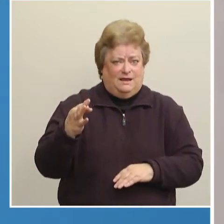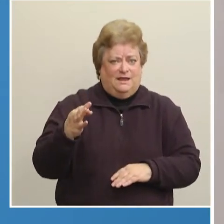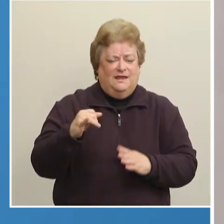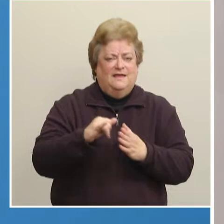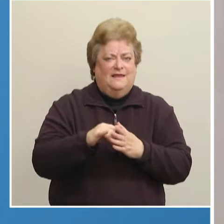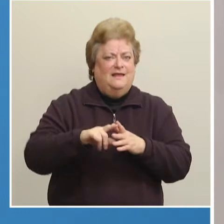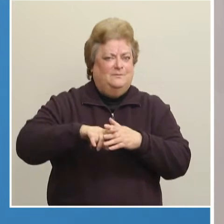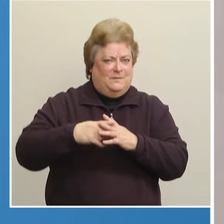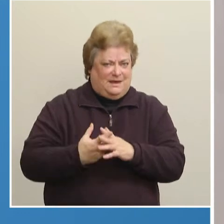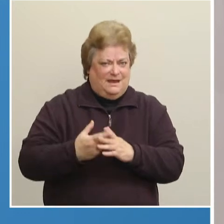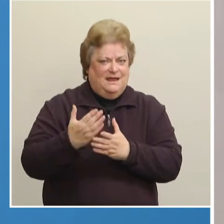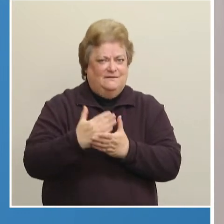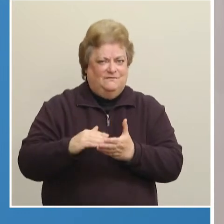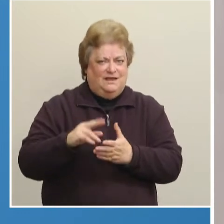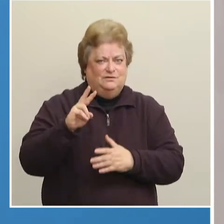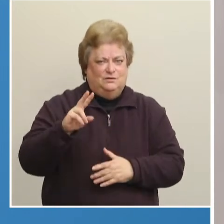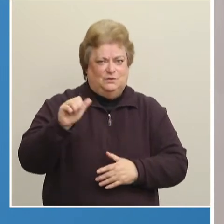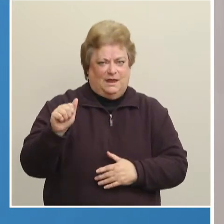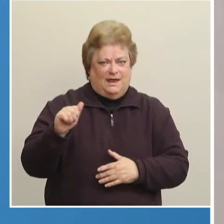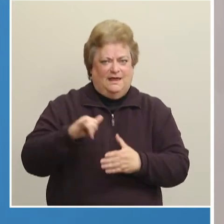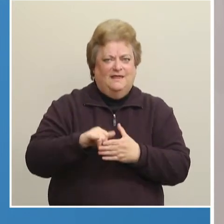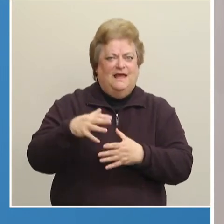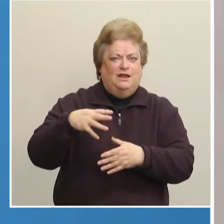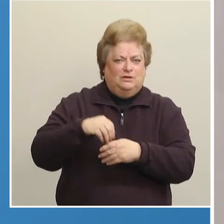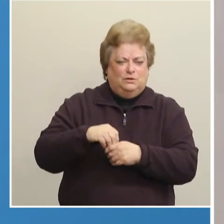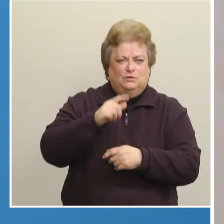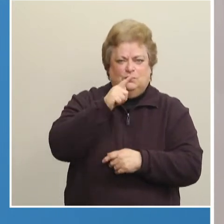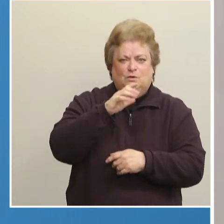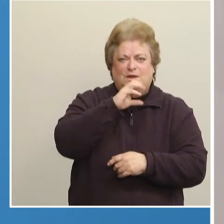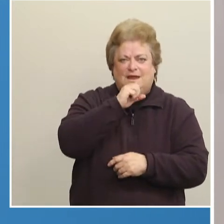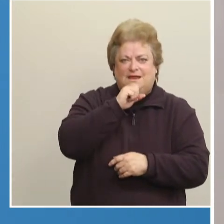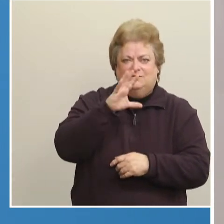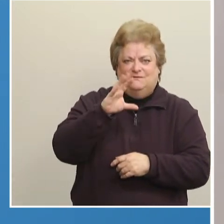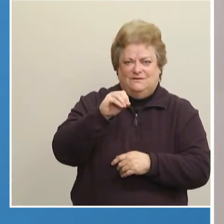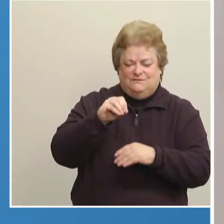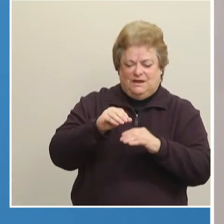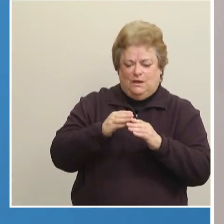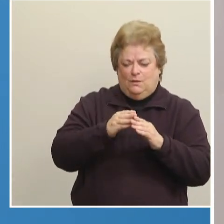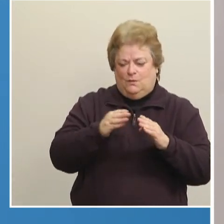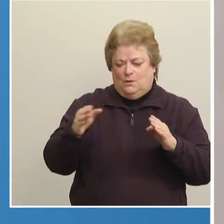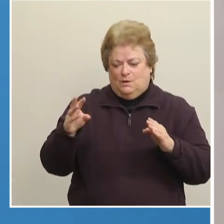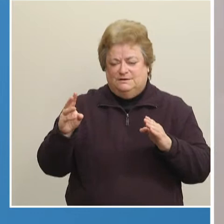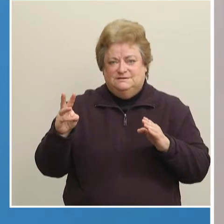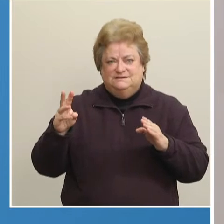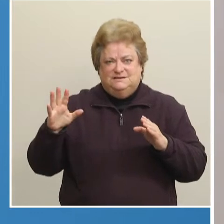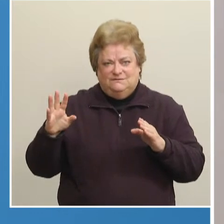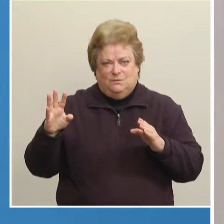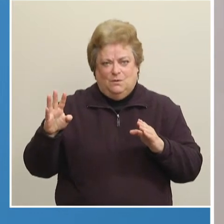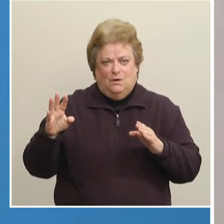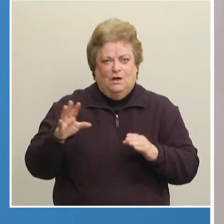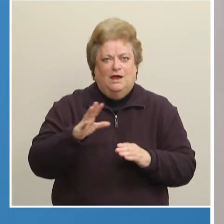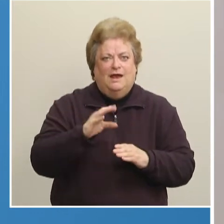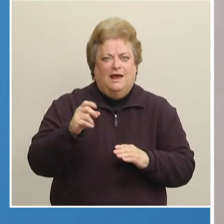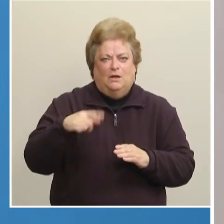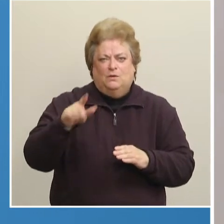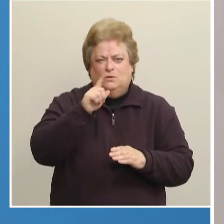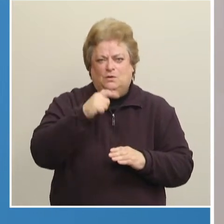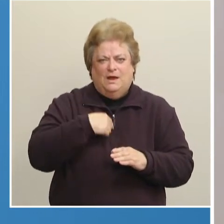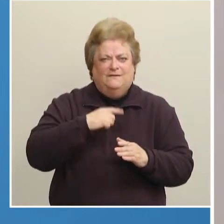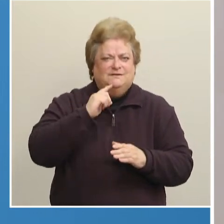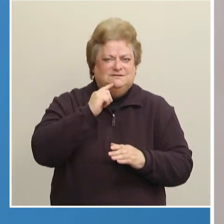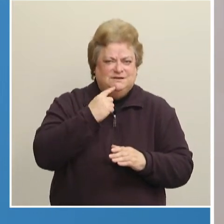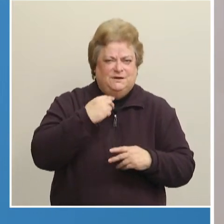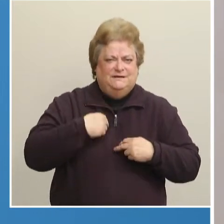the beginning of Phase 2A, which includes residents aged 50 through 64 and those with serious health